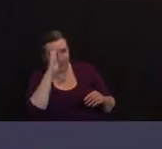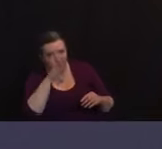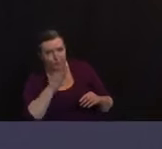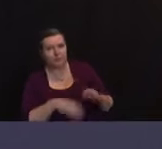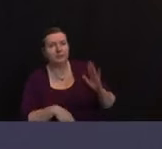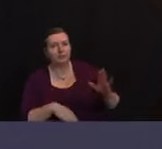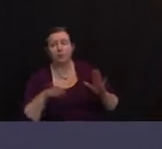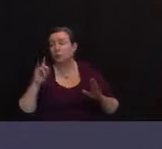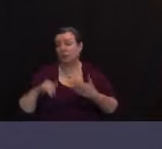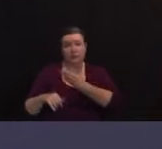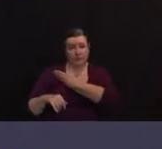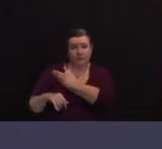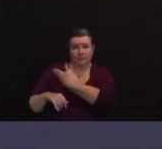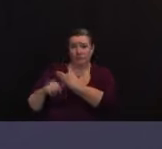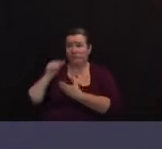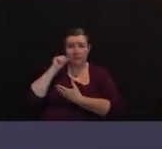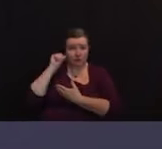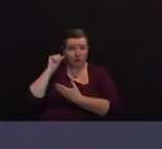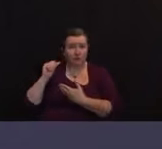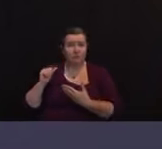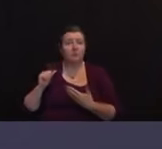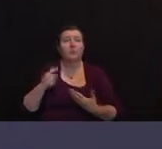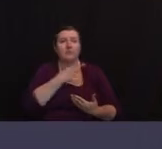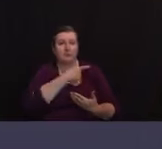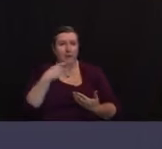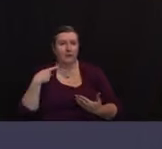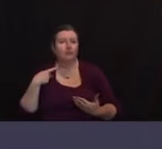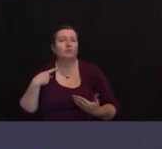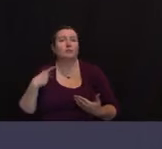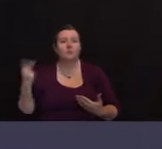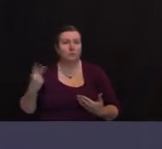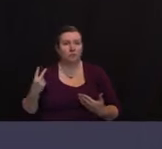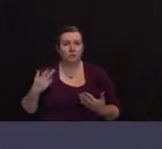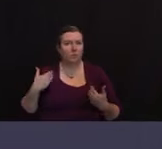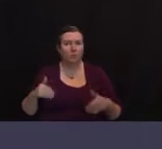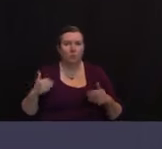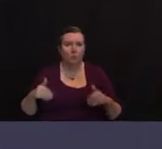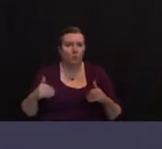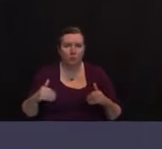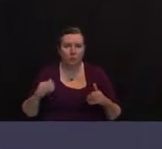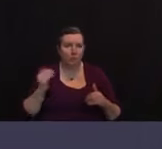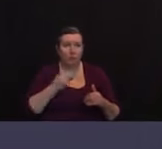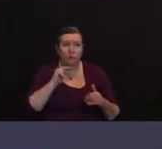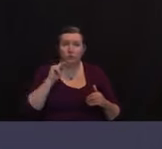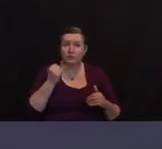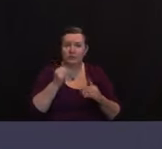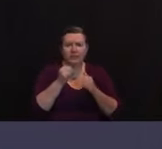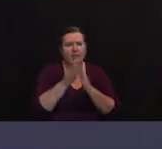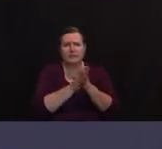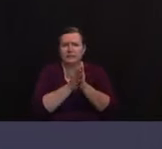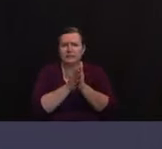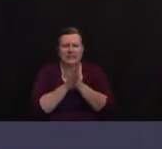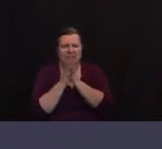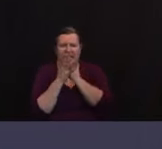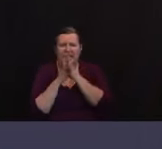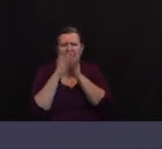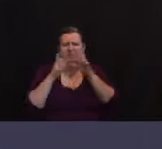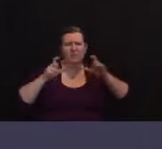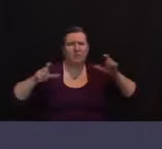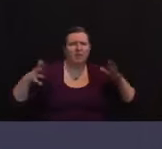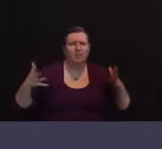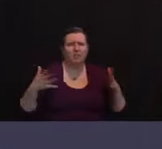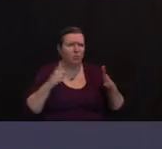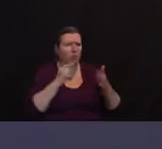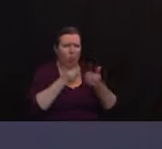Patterson. It is a fact, and it is our density. It's our proximity to the New York City reality. We're in the densest